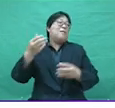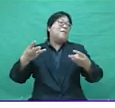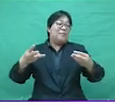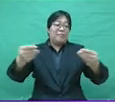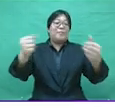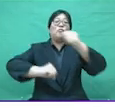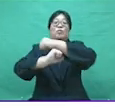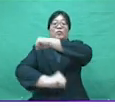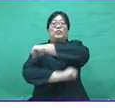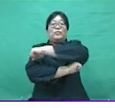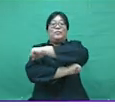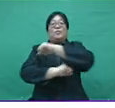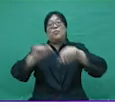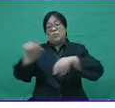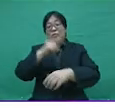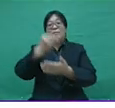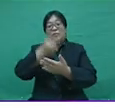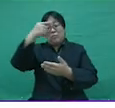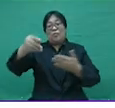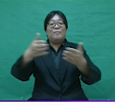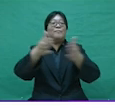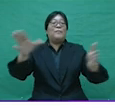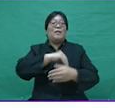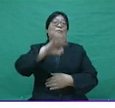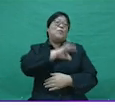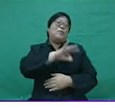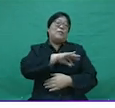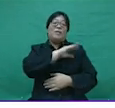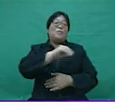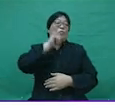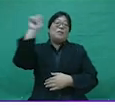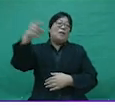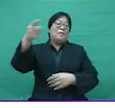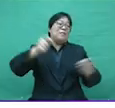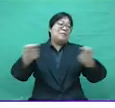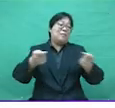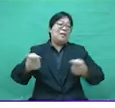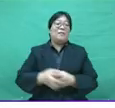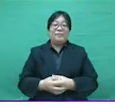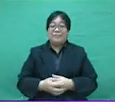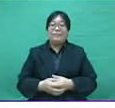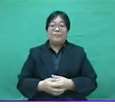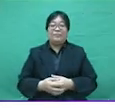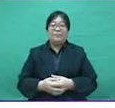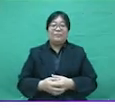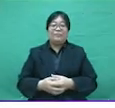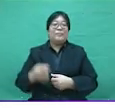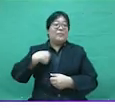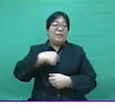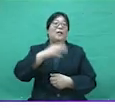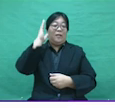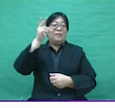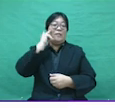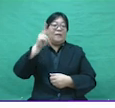better, more efficient structure to use the money for the coverage and the benefits and not for the administrations.